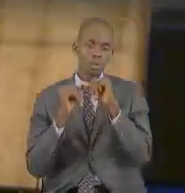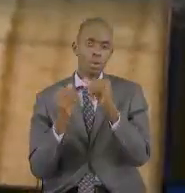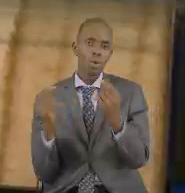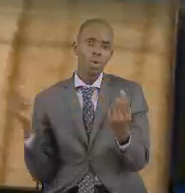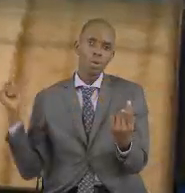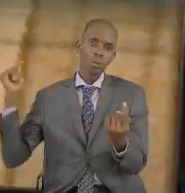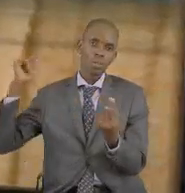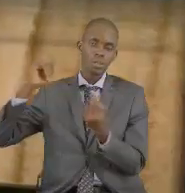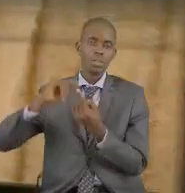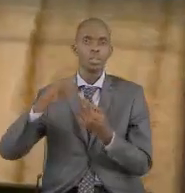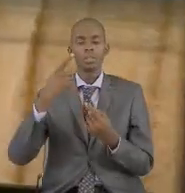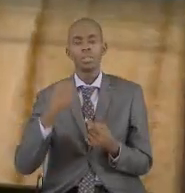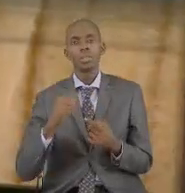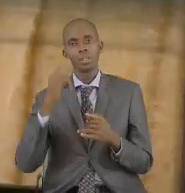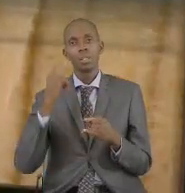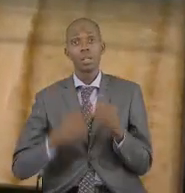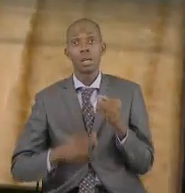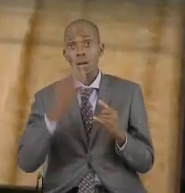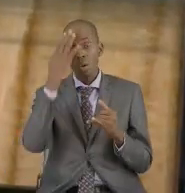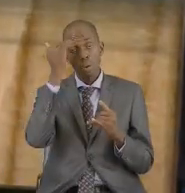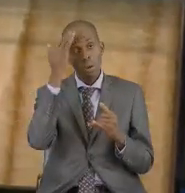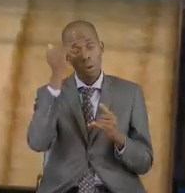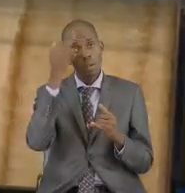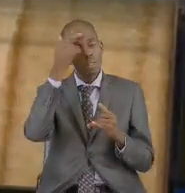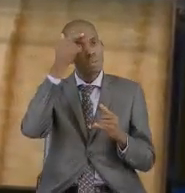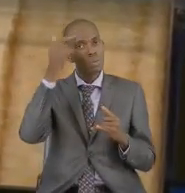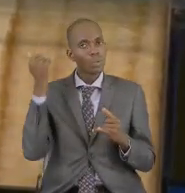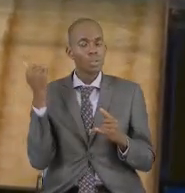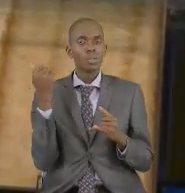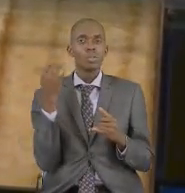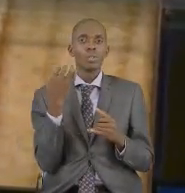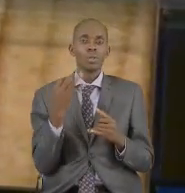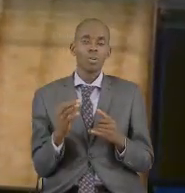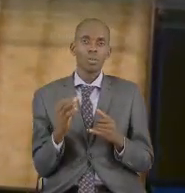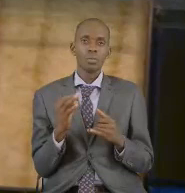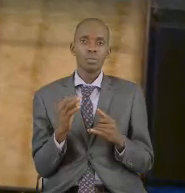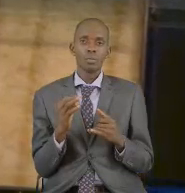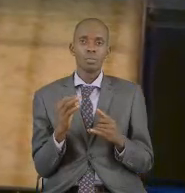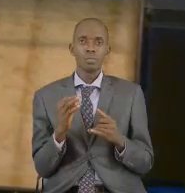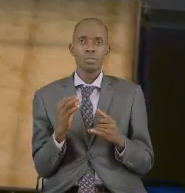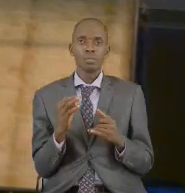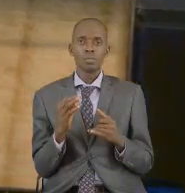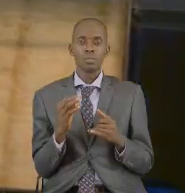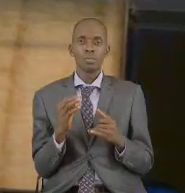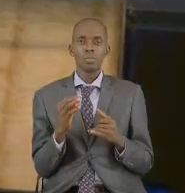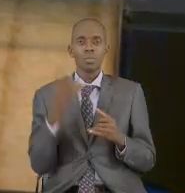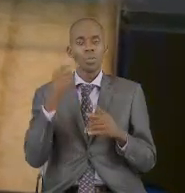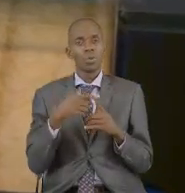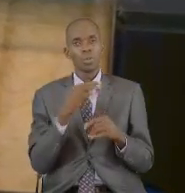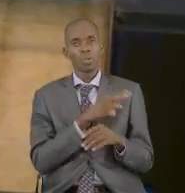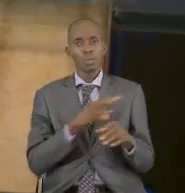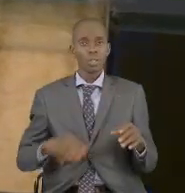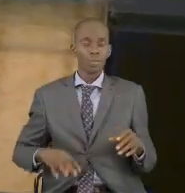the very end. Why? Because of the words of Christ. He that endureth unto